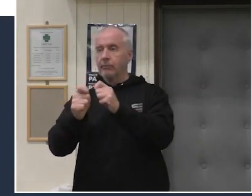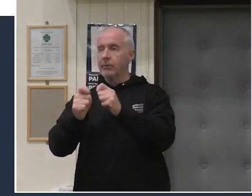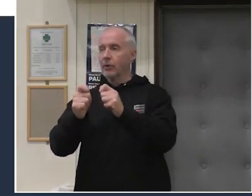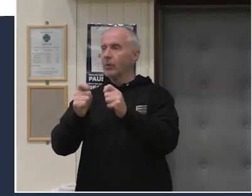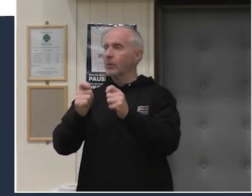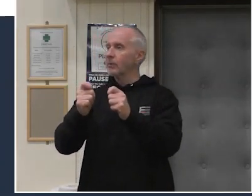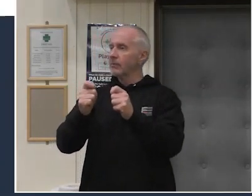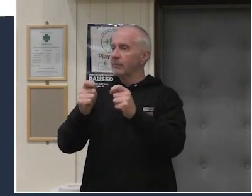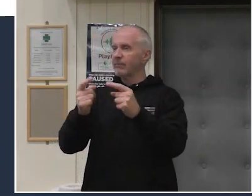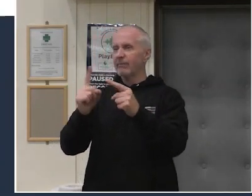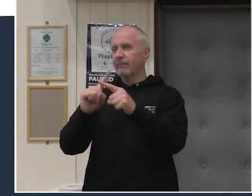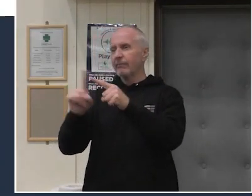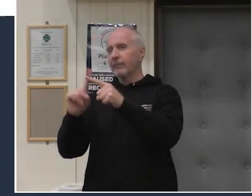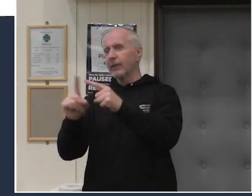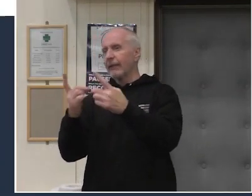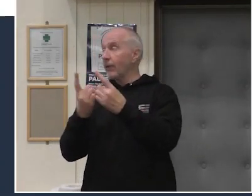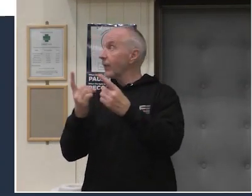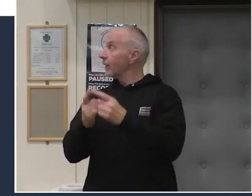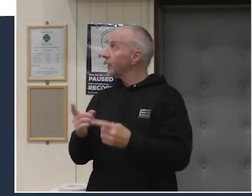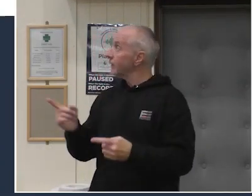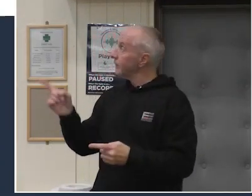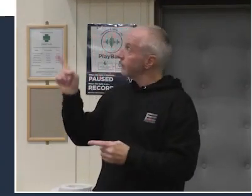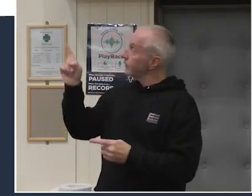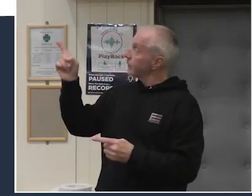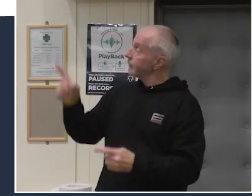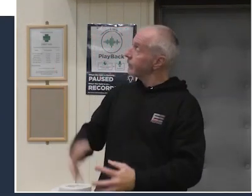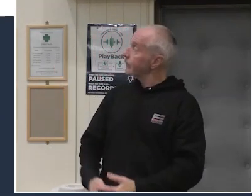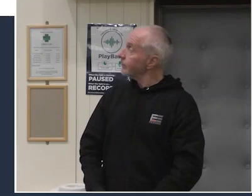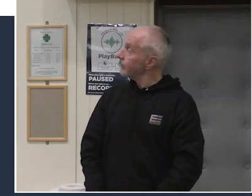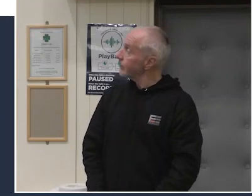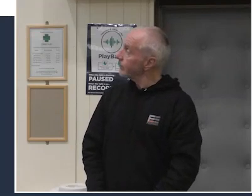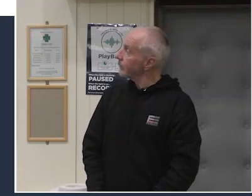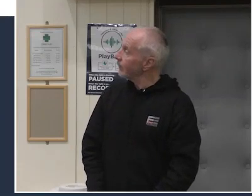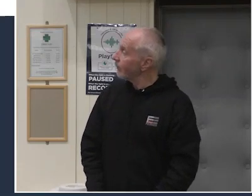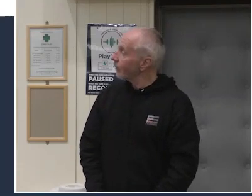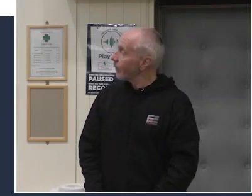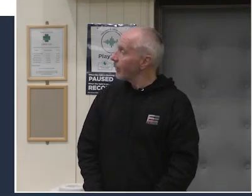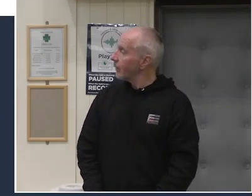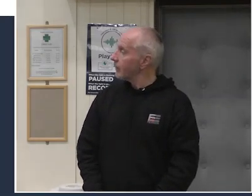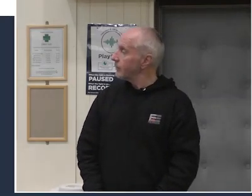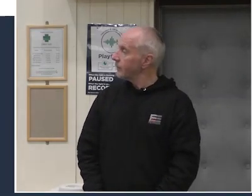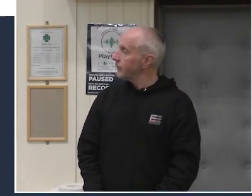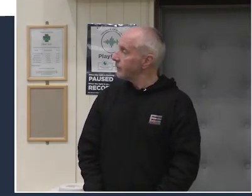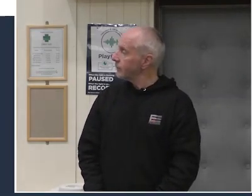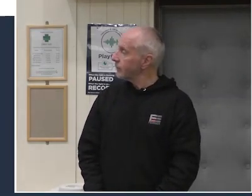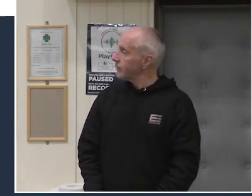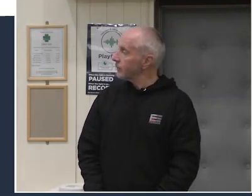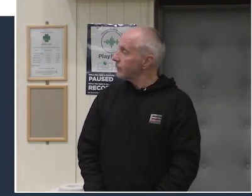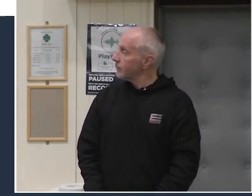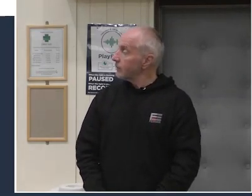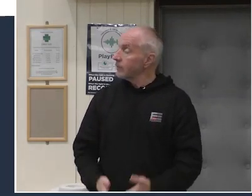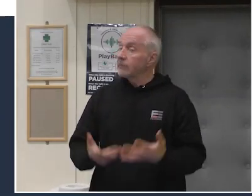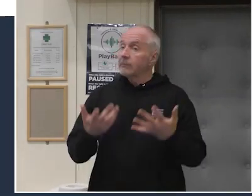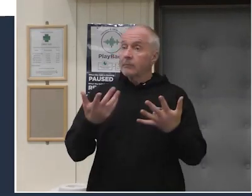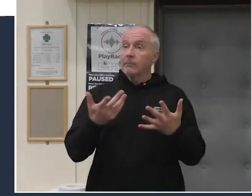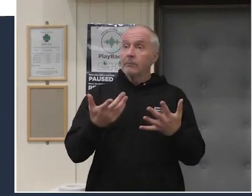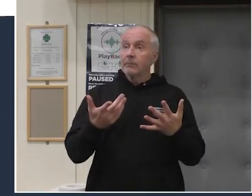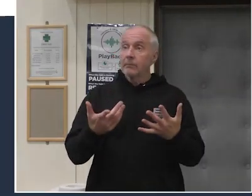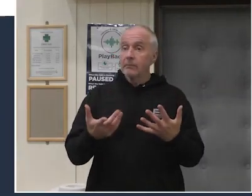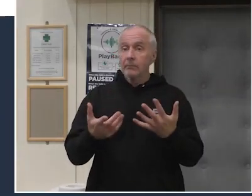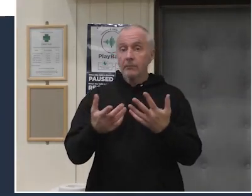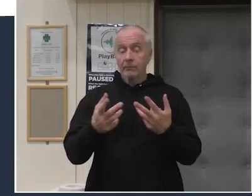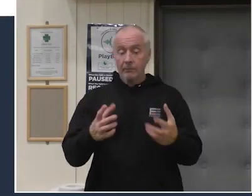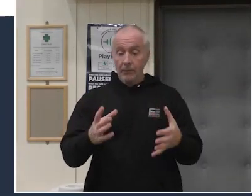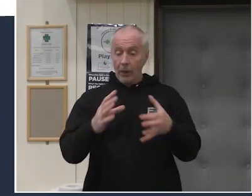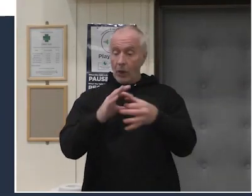things. This is the one that we're interested in, mainly. So we look, and these couplings, what it turns out